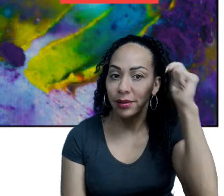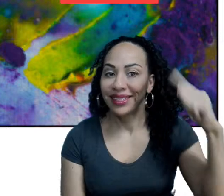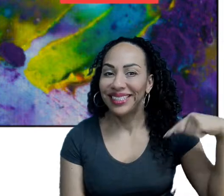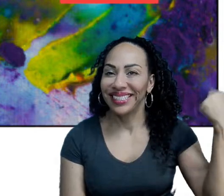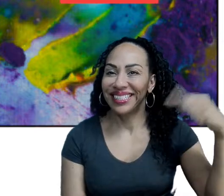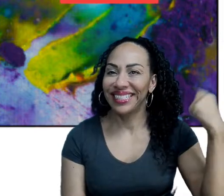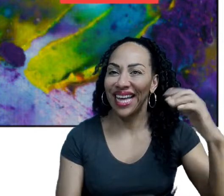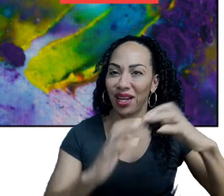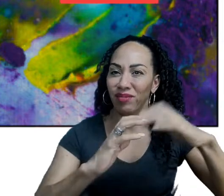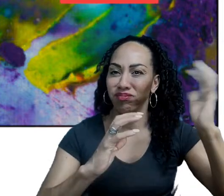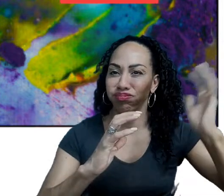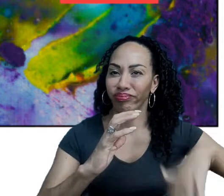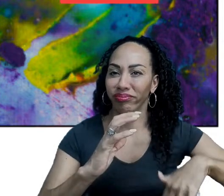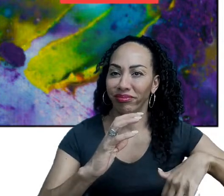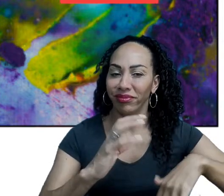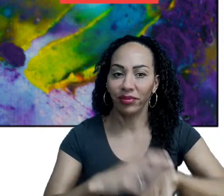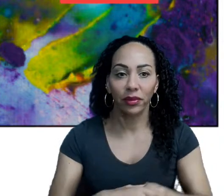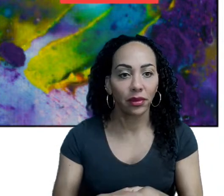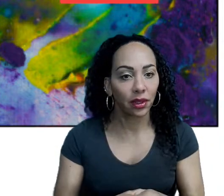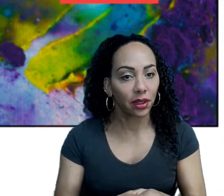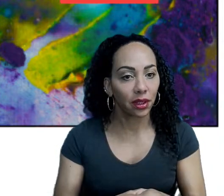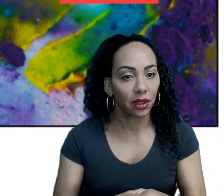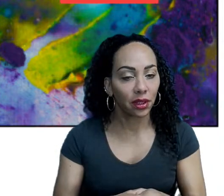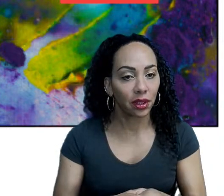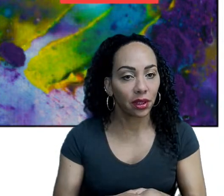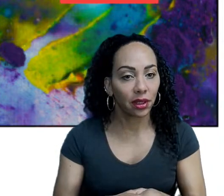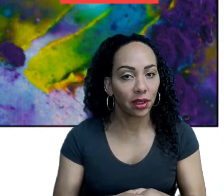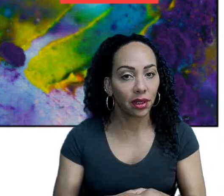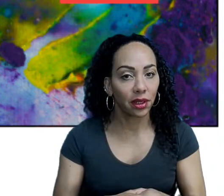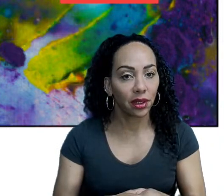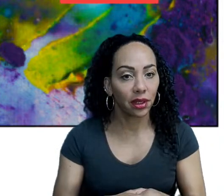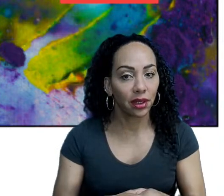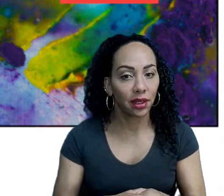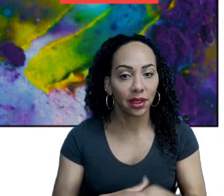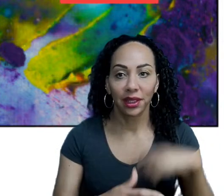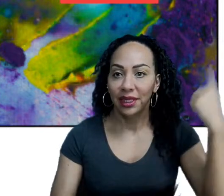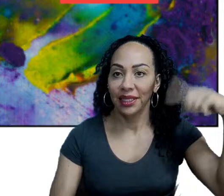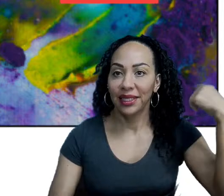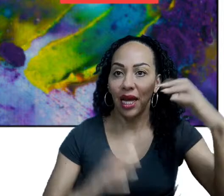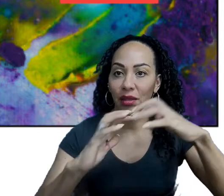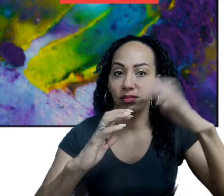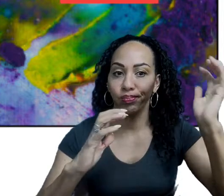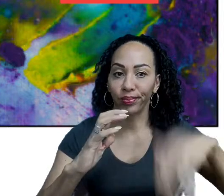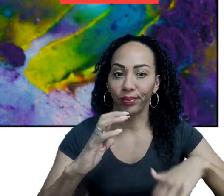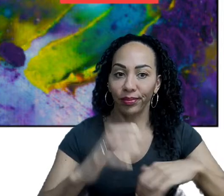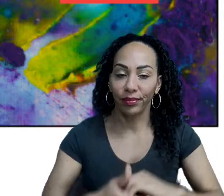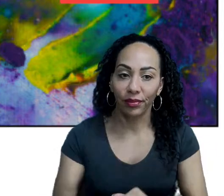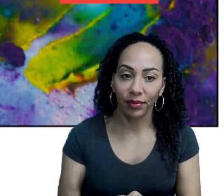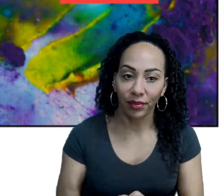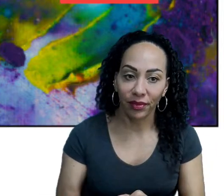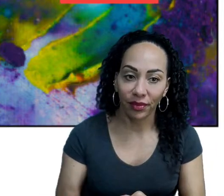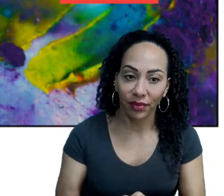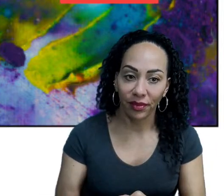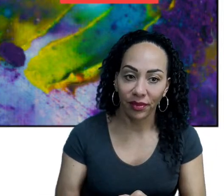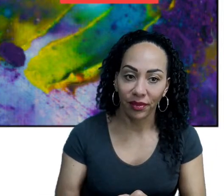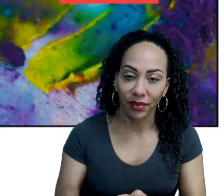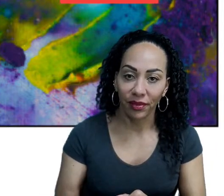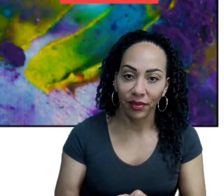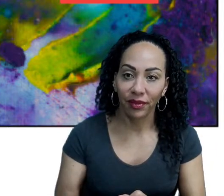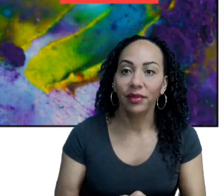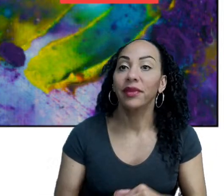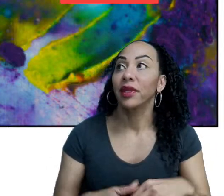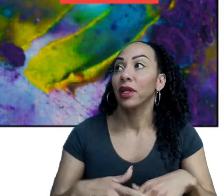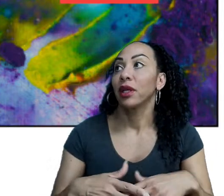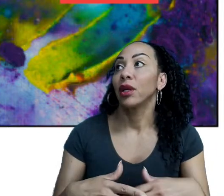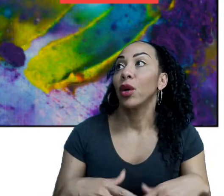very small areas, primarily things like what people would call conventional music learning, and be